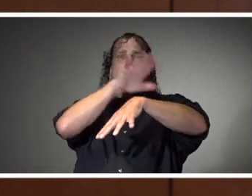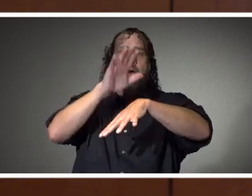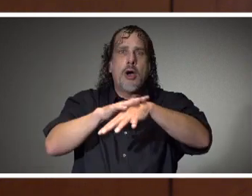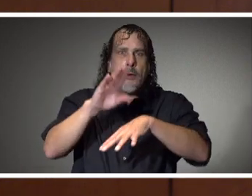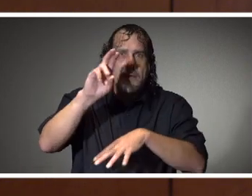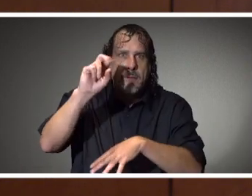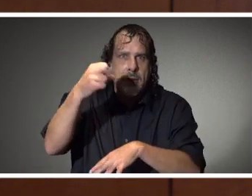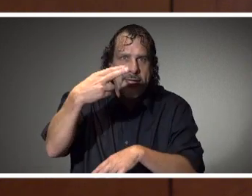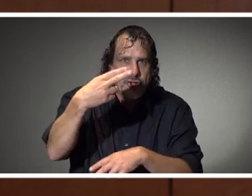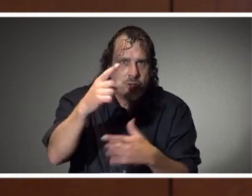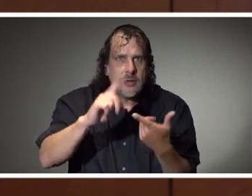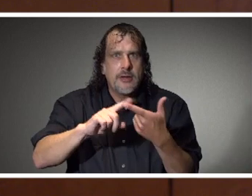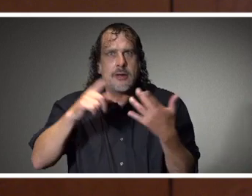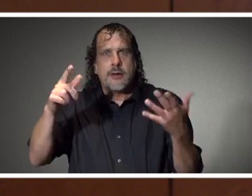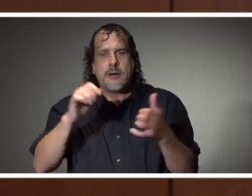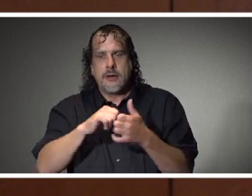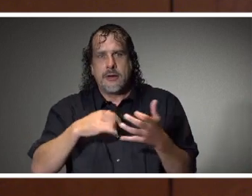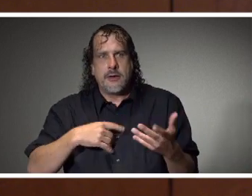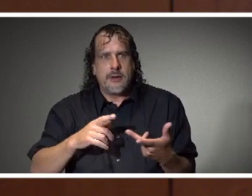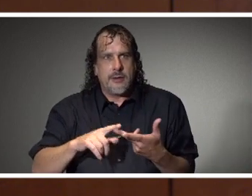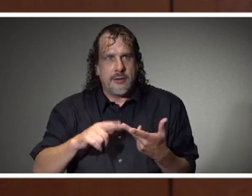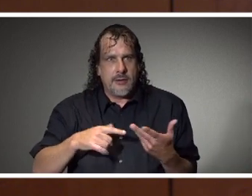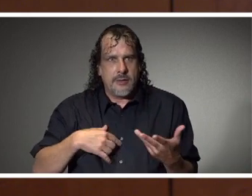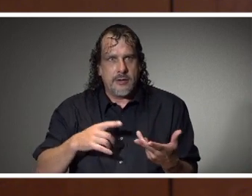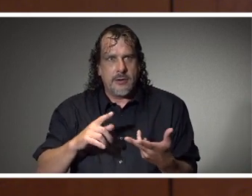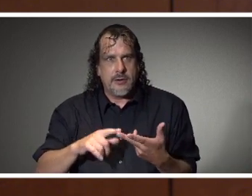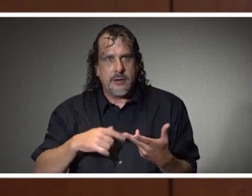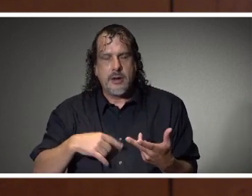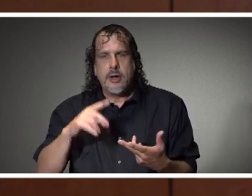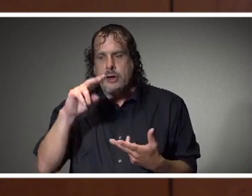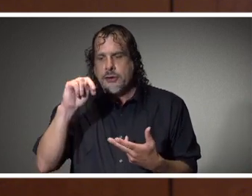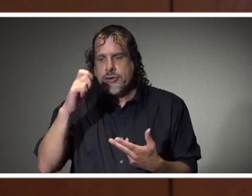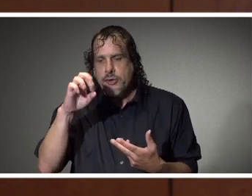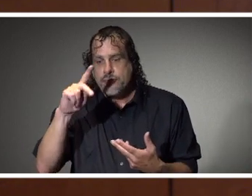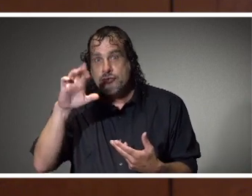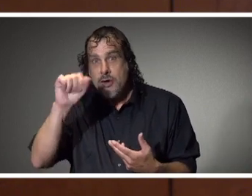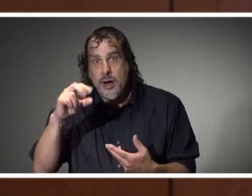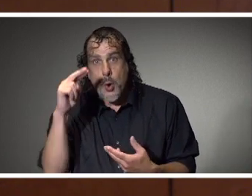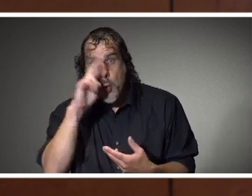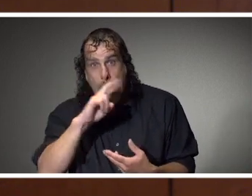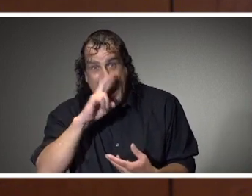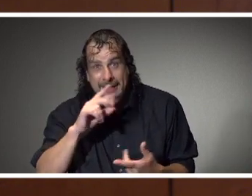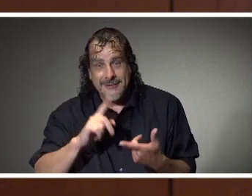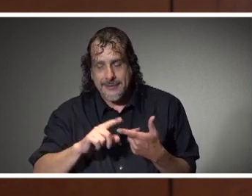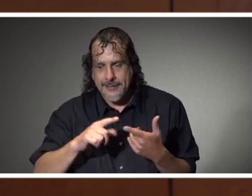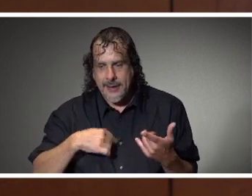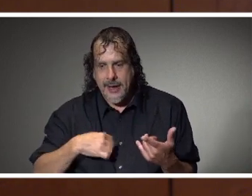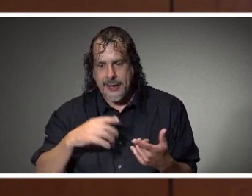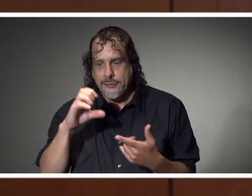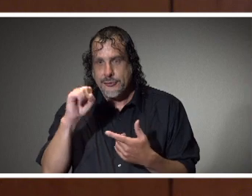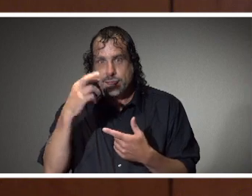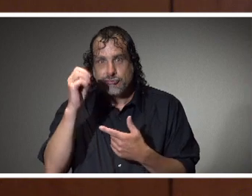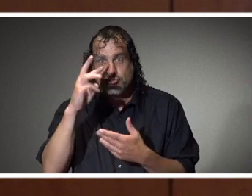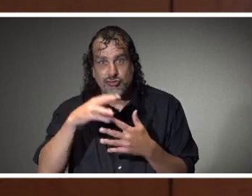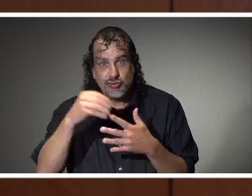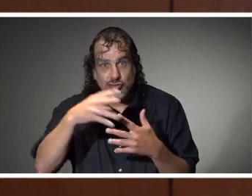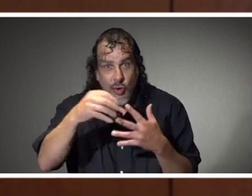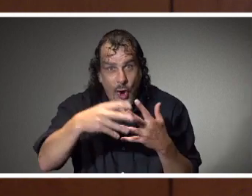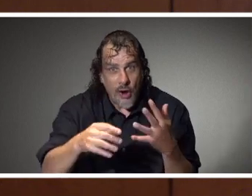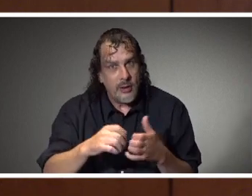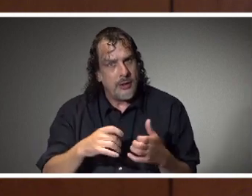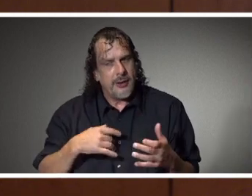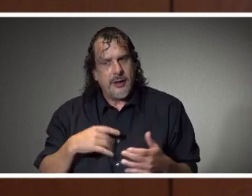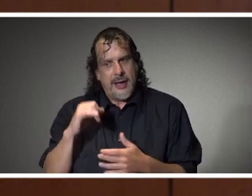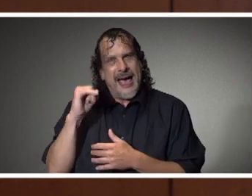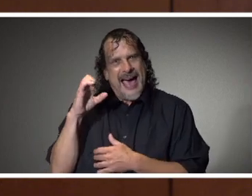Nutri-Rats and straw and hay, and so it is that is a experience within itself. We had that during Isaac.